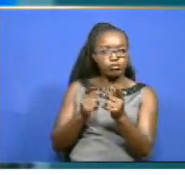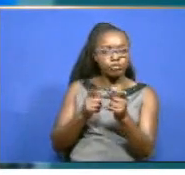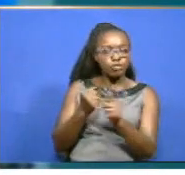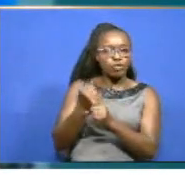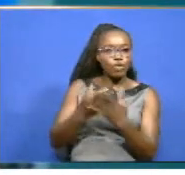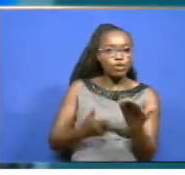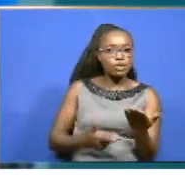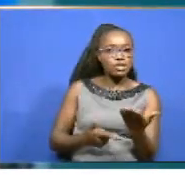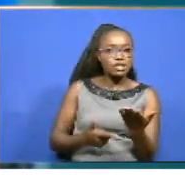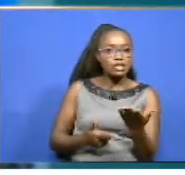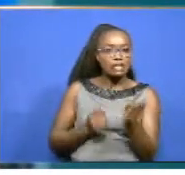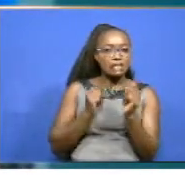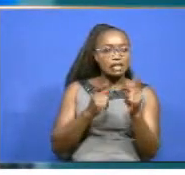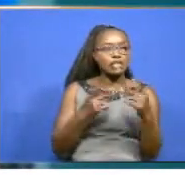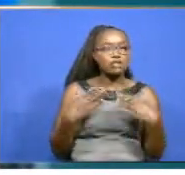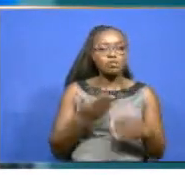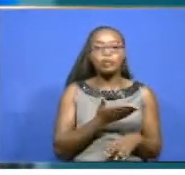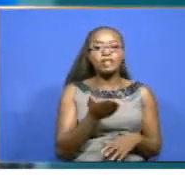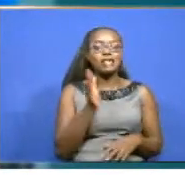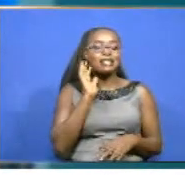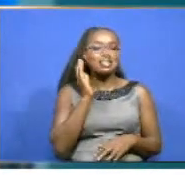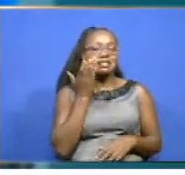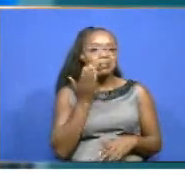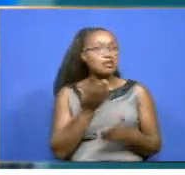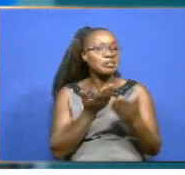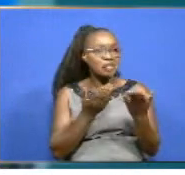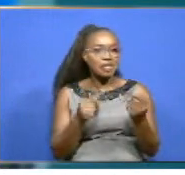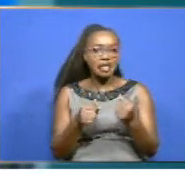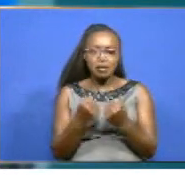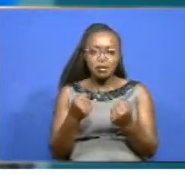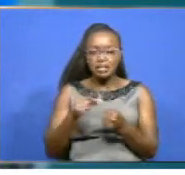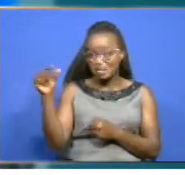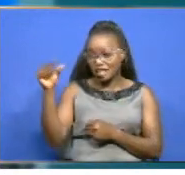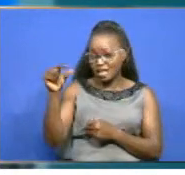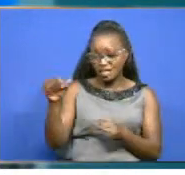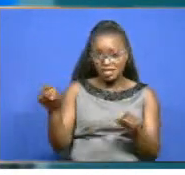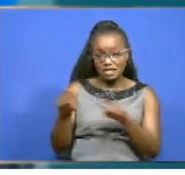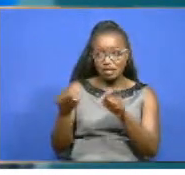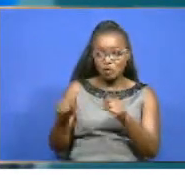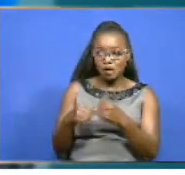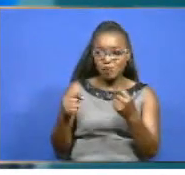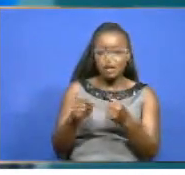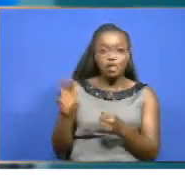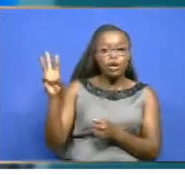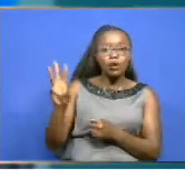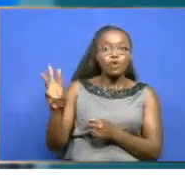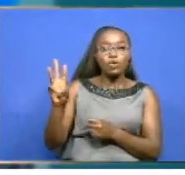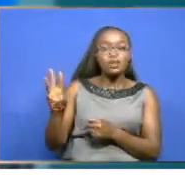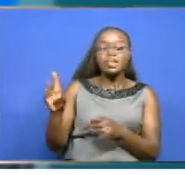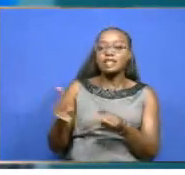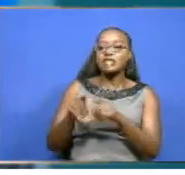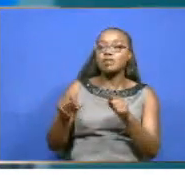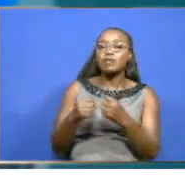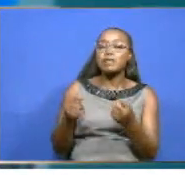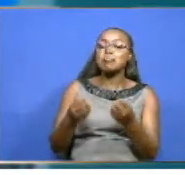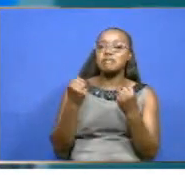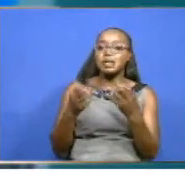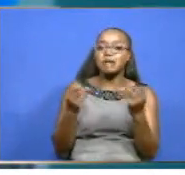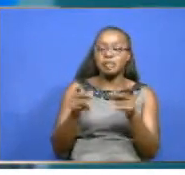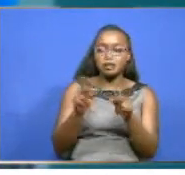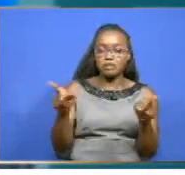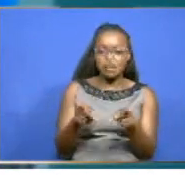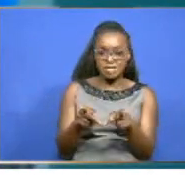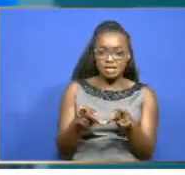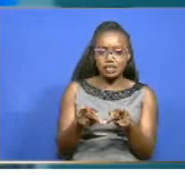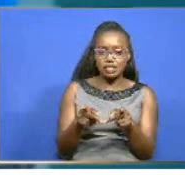many places. It happened in Isiolo. It happened in Garissa. It happened in Wajir. So it happened in many places, you